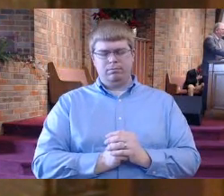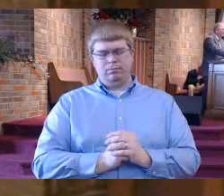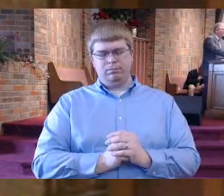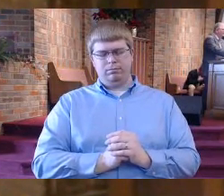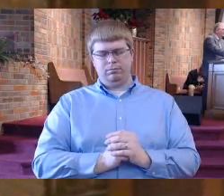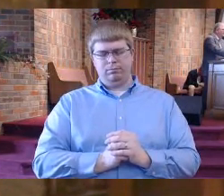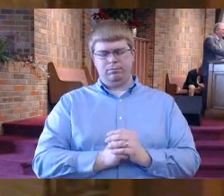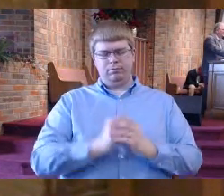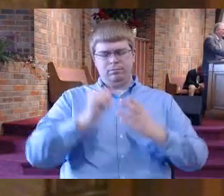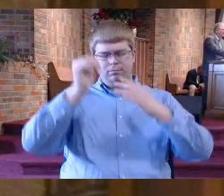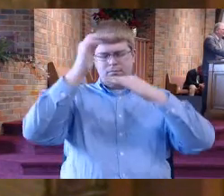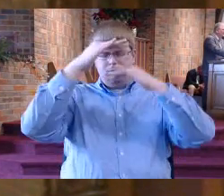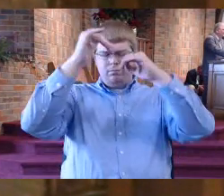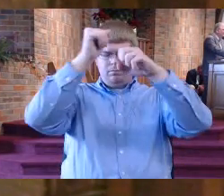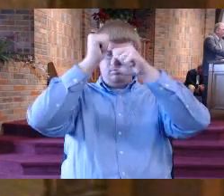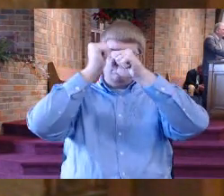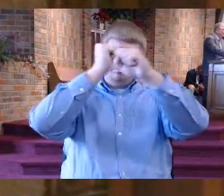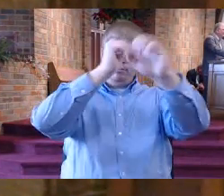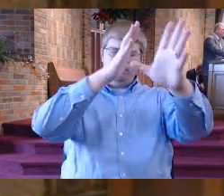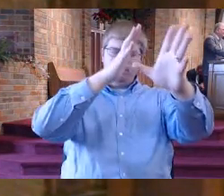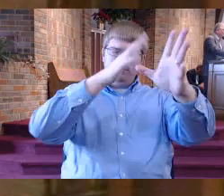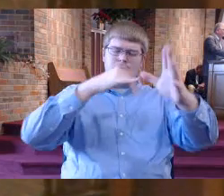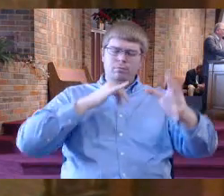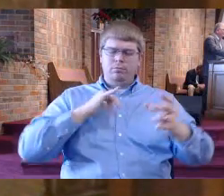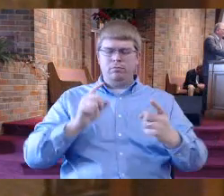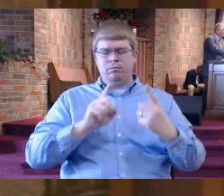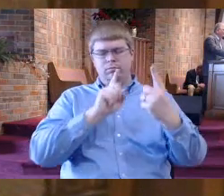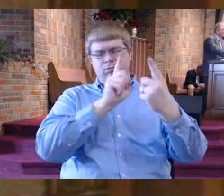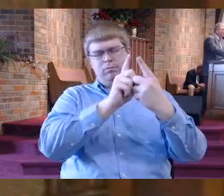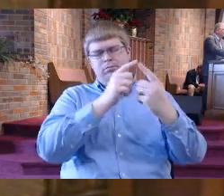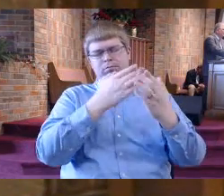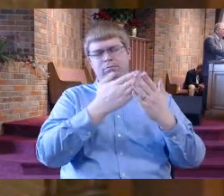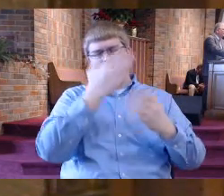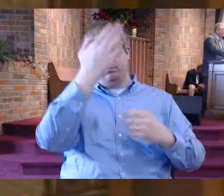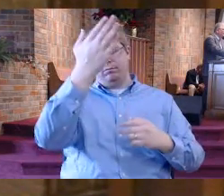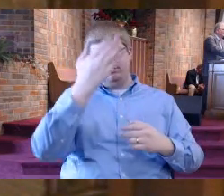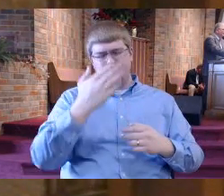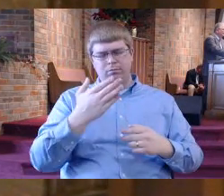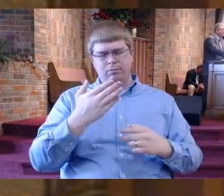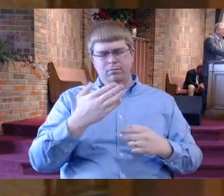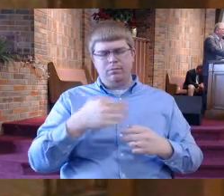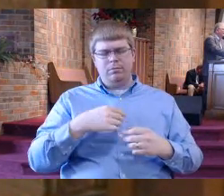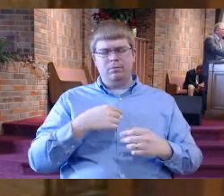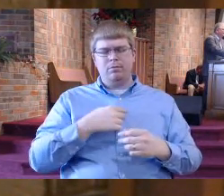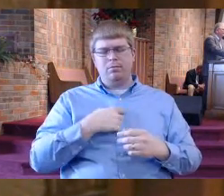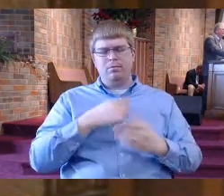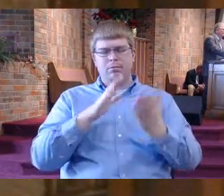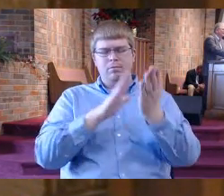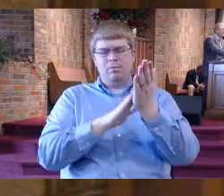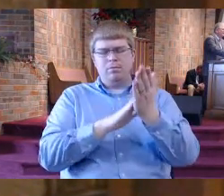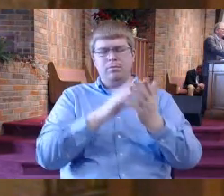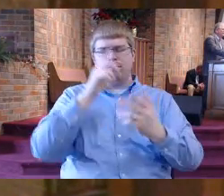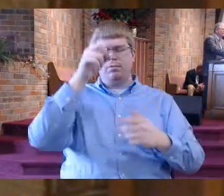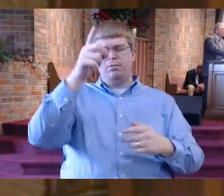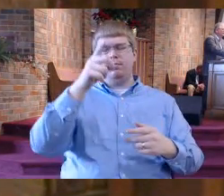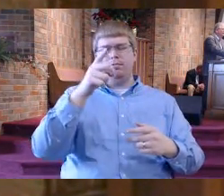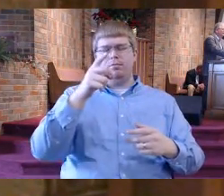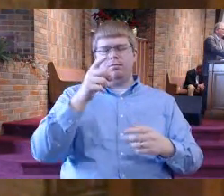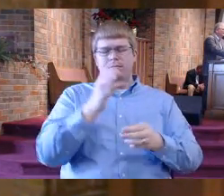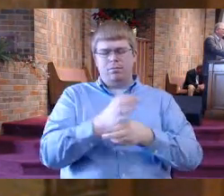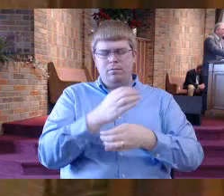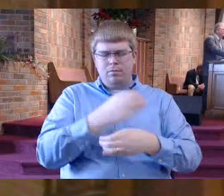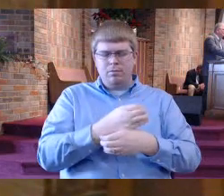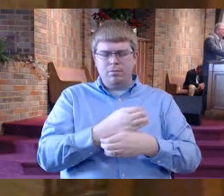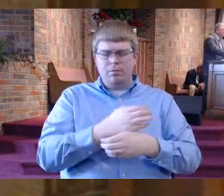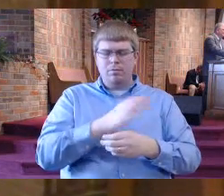Our Heavenly Father, we come to you today in prayer. We come to you and praise you as our Creator, praise you as the Creator of all that